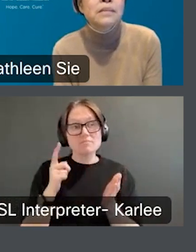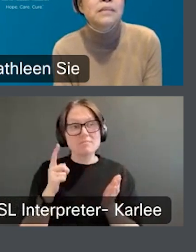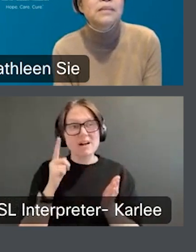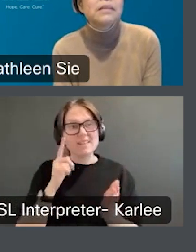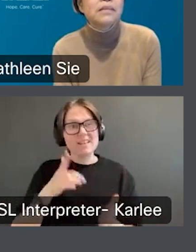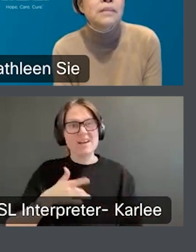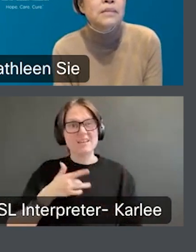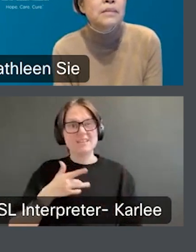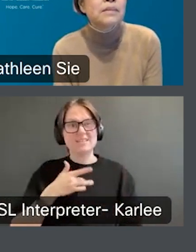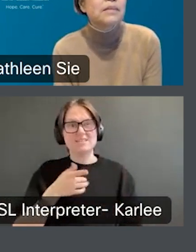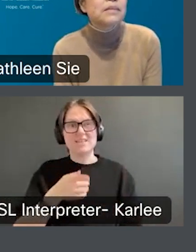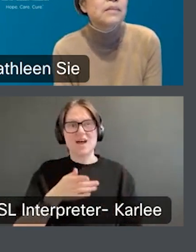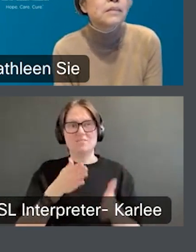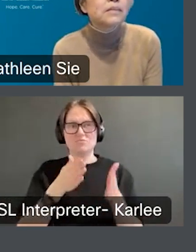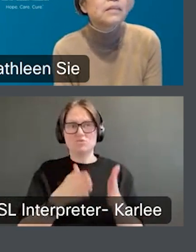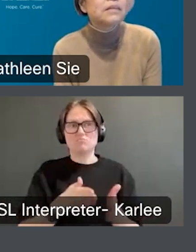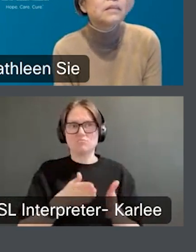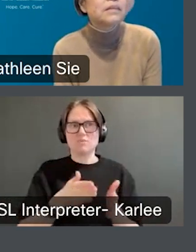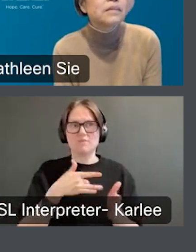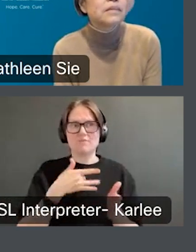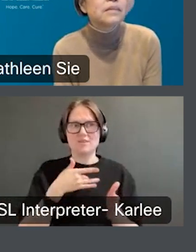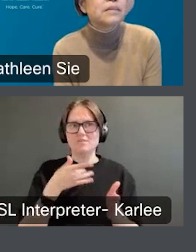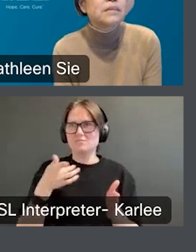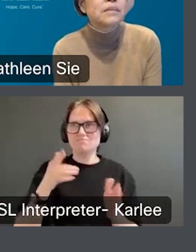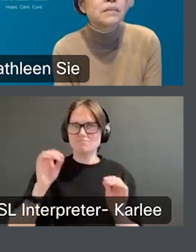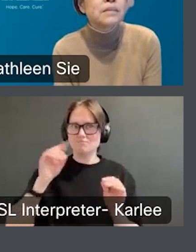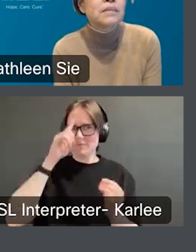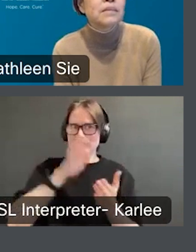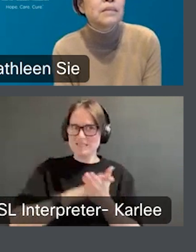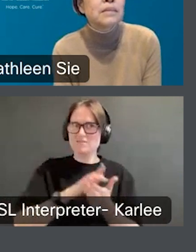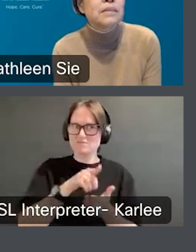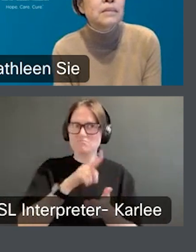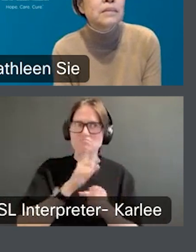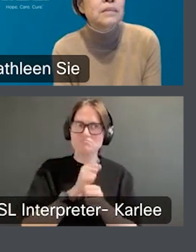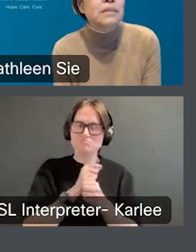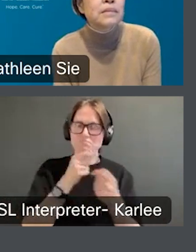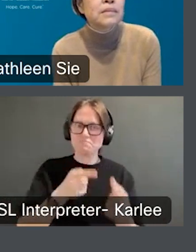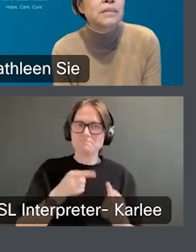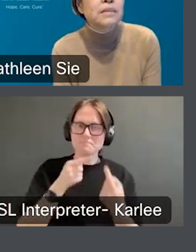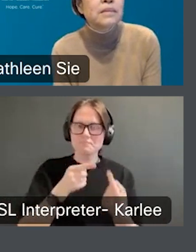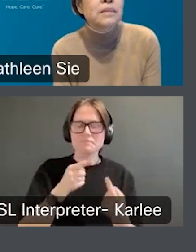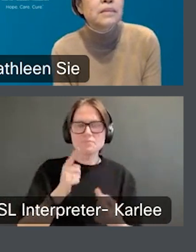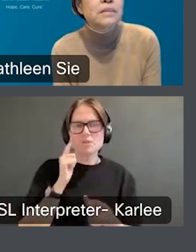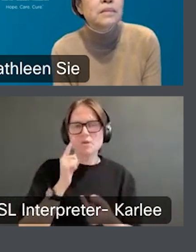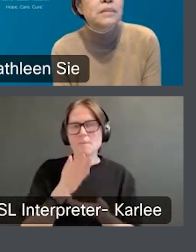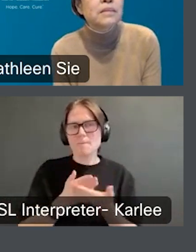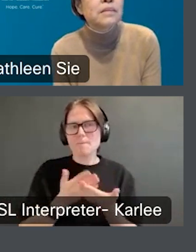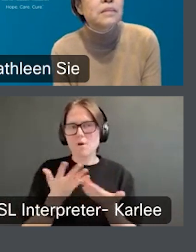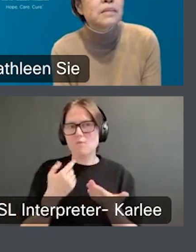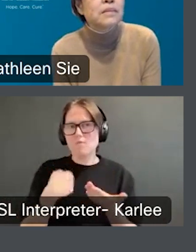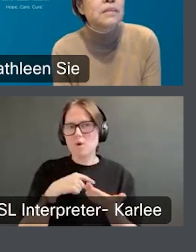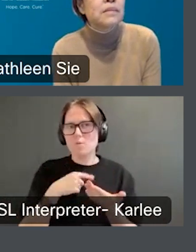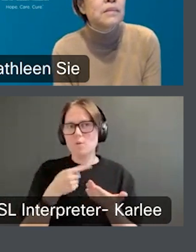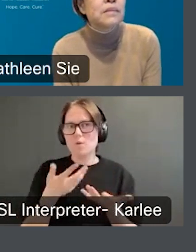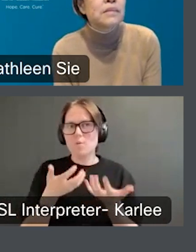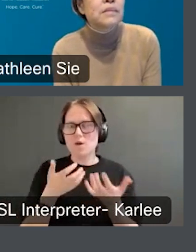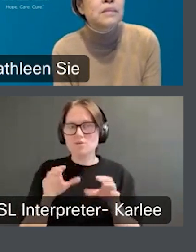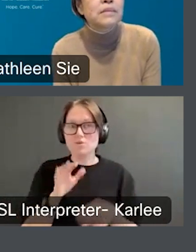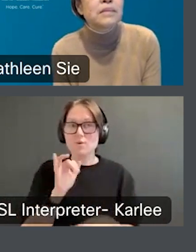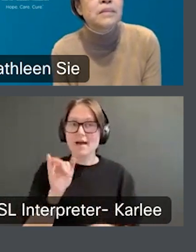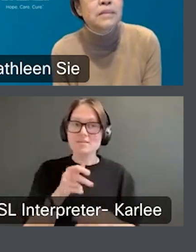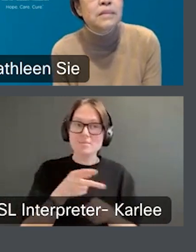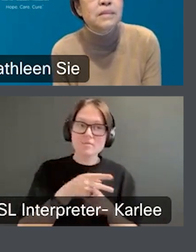they're having these difficulties. So I think part of what we want to do as professionals and